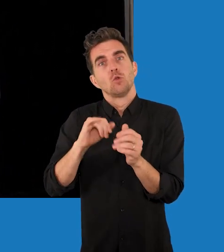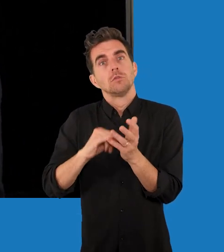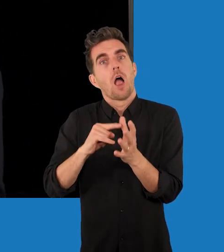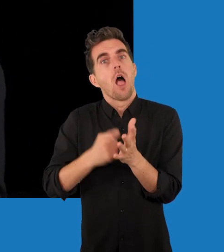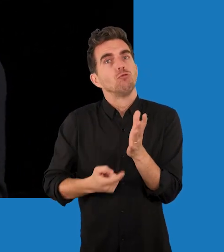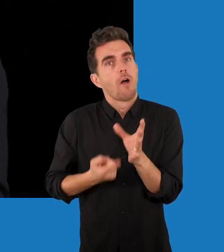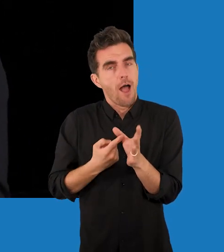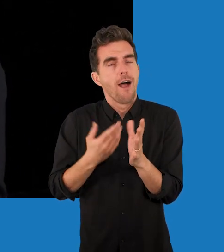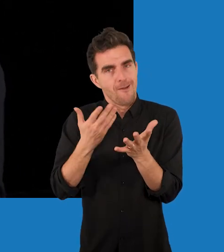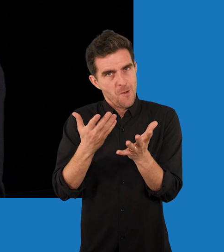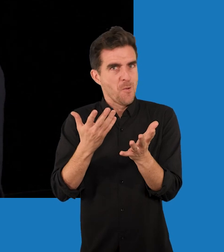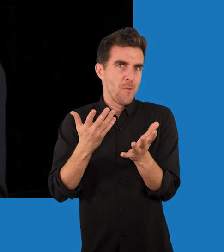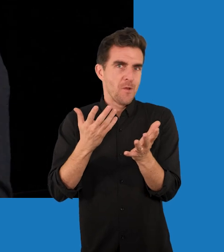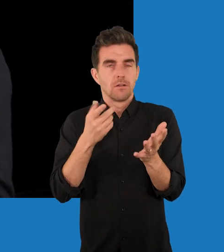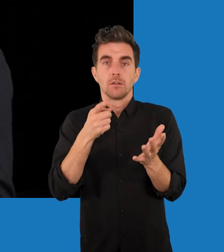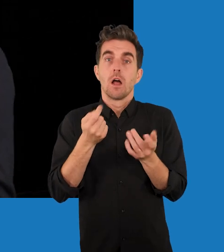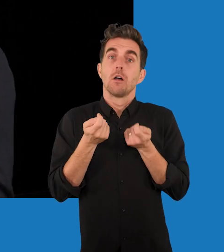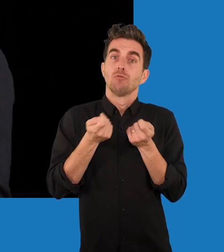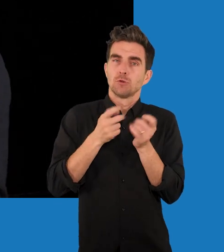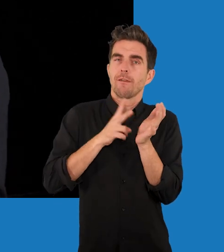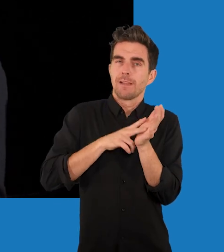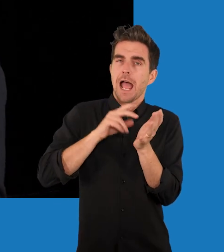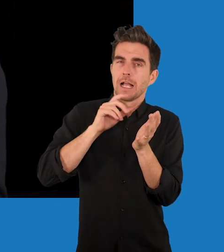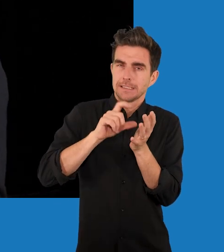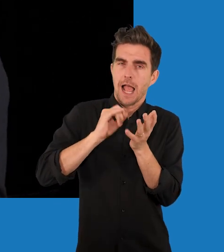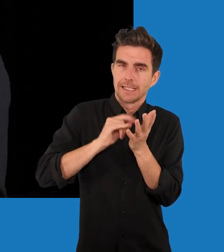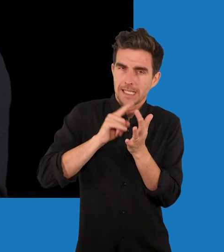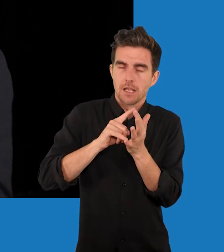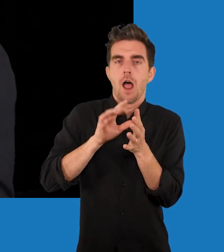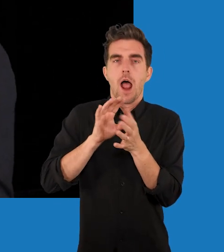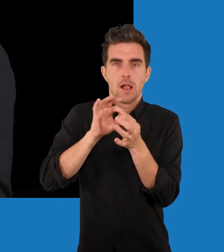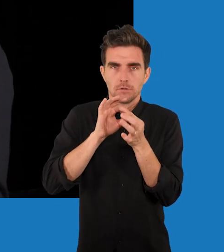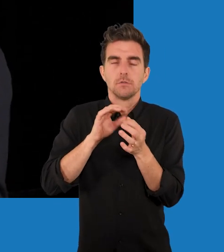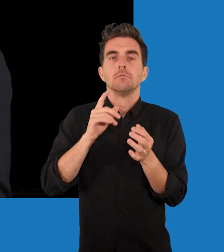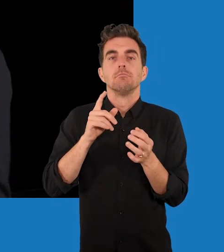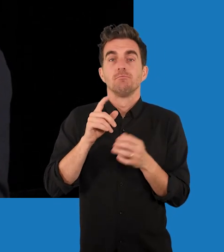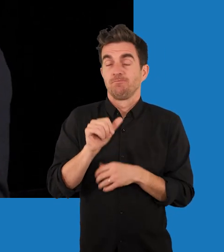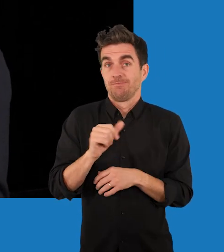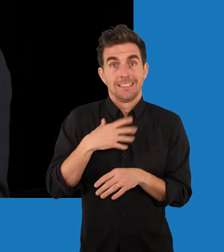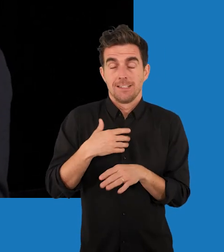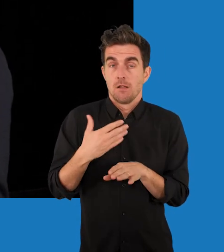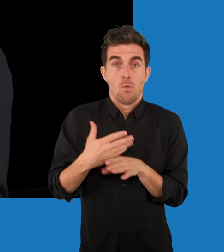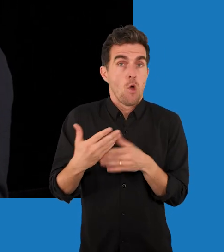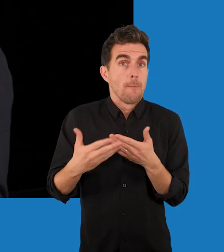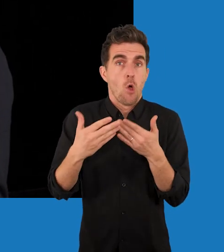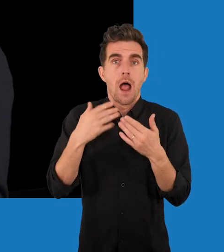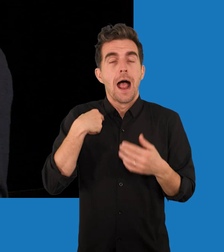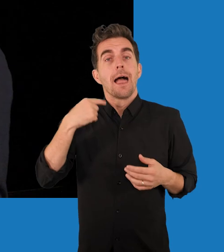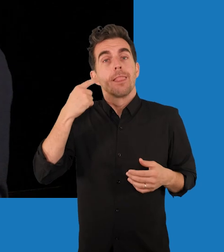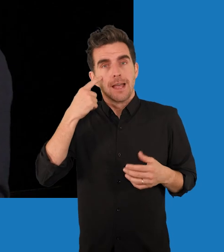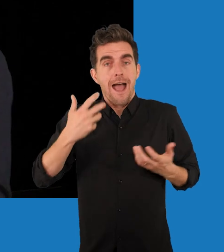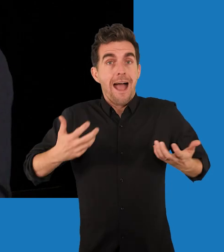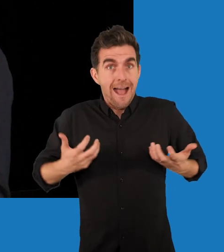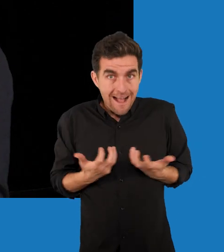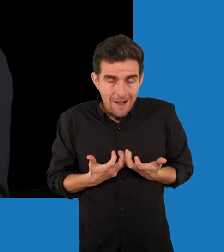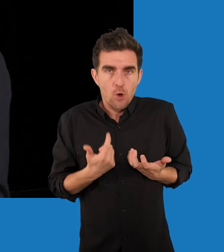Sarah, who is the is our director of the VCSE Alliance, because you're totally right. We need to work a lot harder, I think,